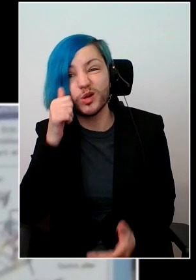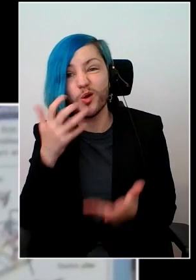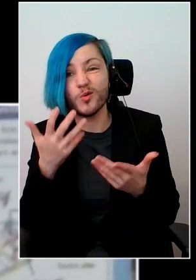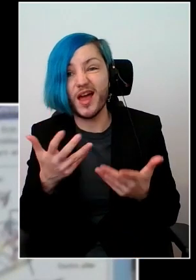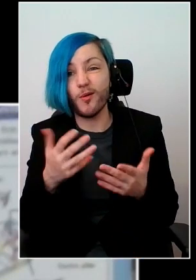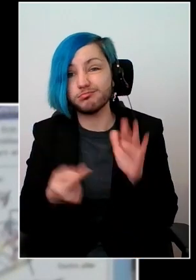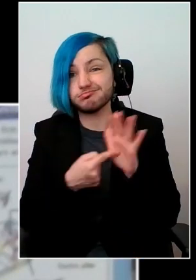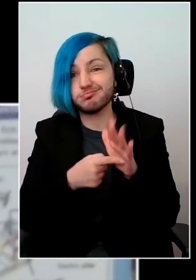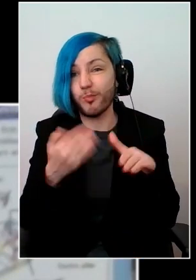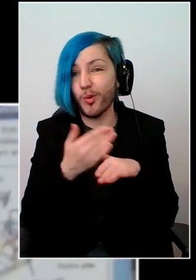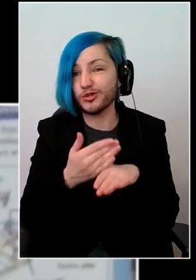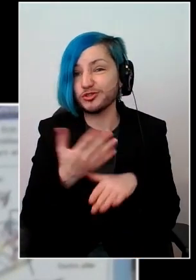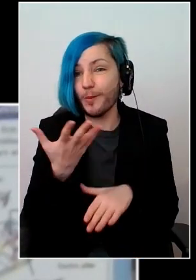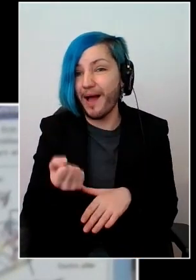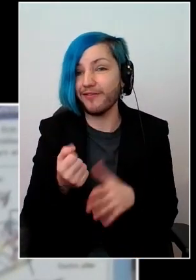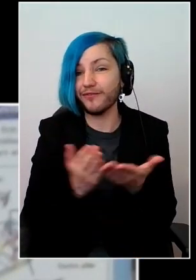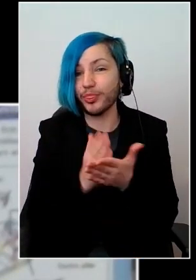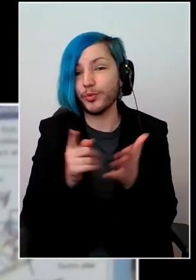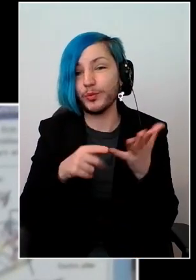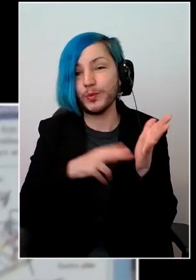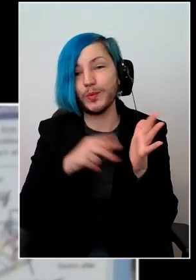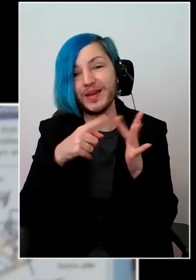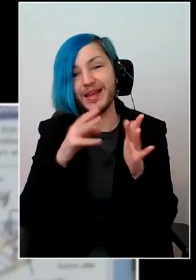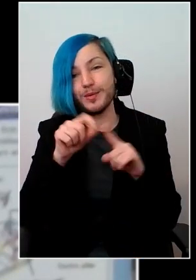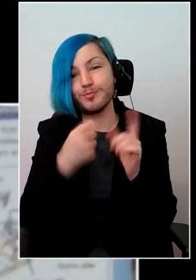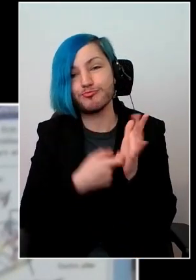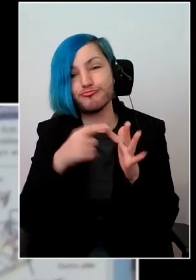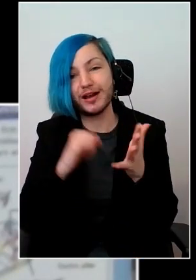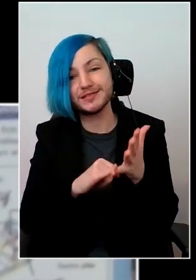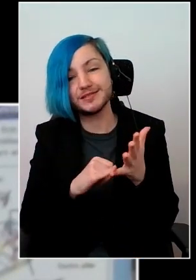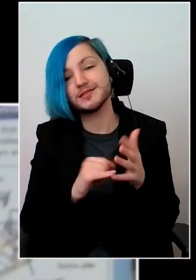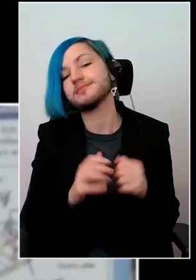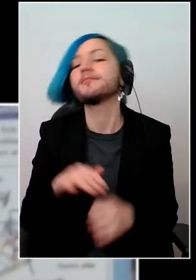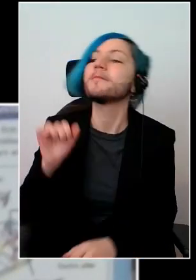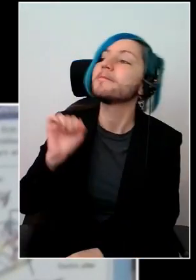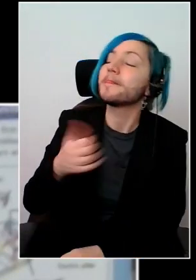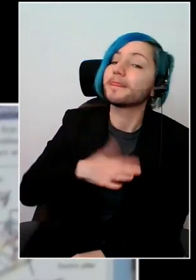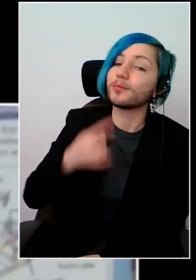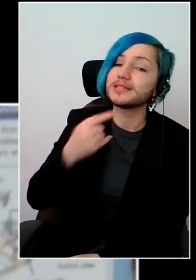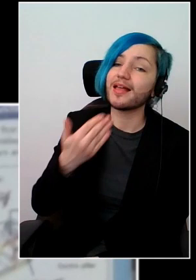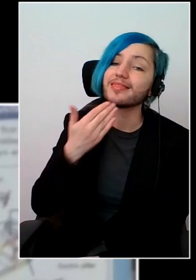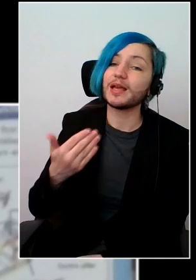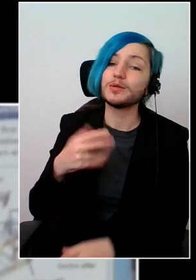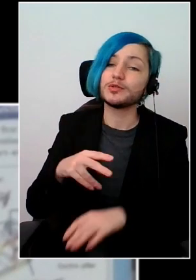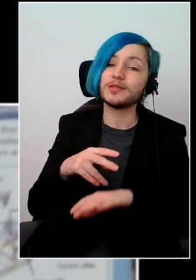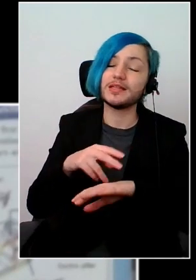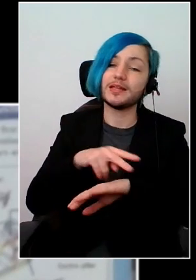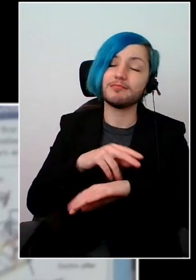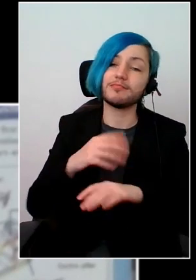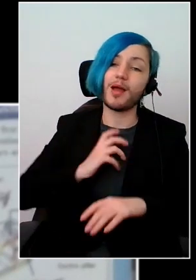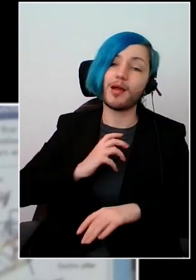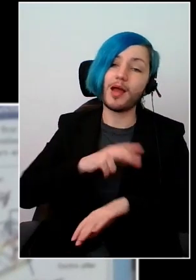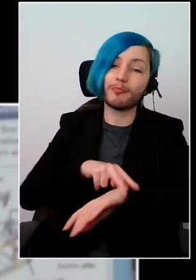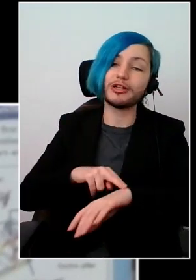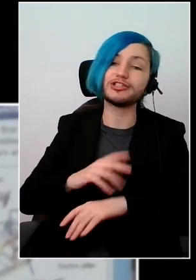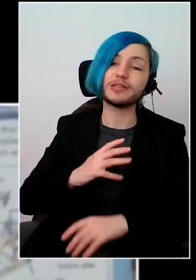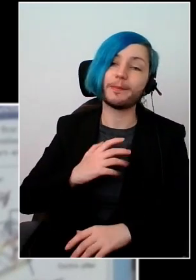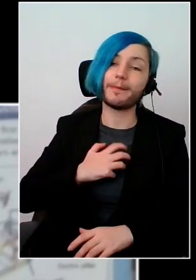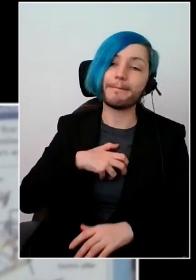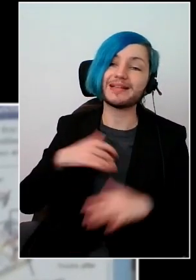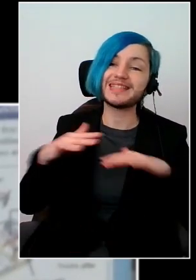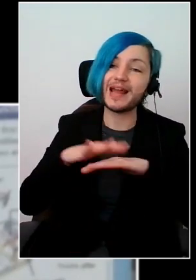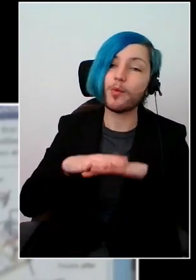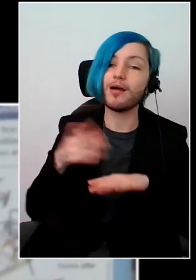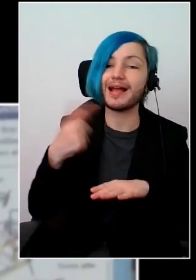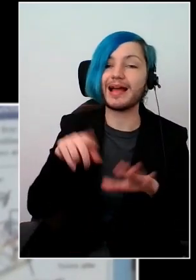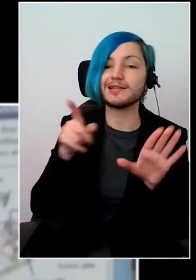UniPress. Yeah, I would just like to say thank you to the Apprenticeship Ambassador Service as well, and the YANs for supporting us and